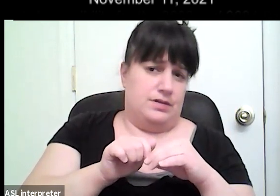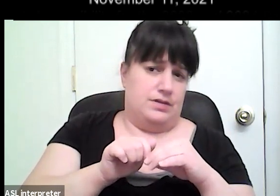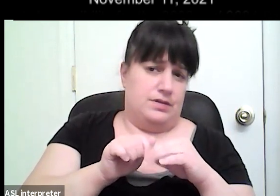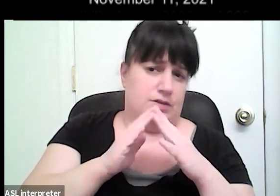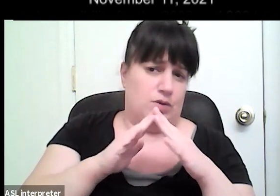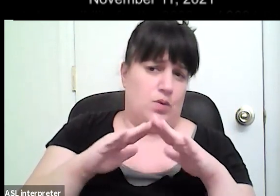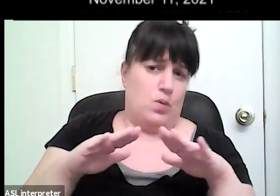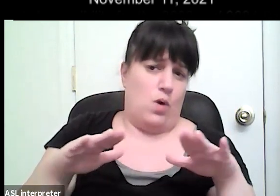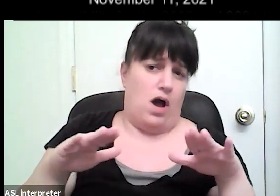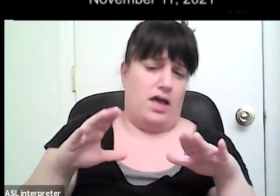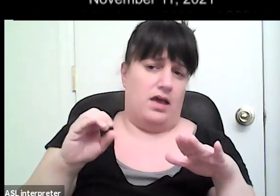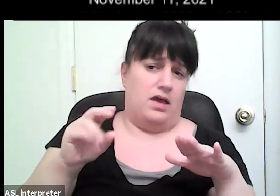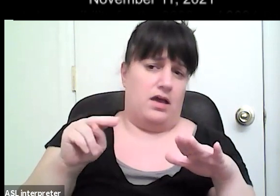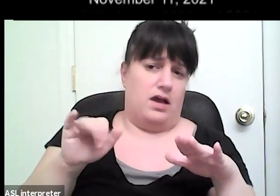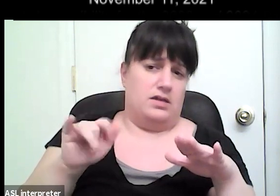quiet constellation,